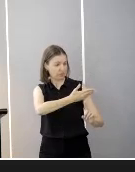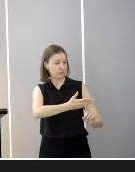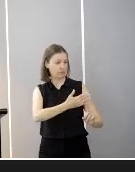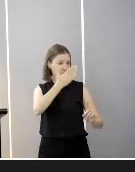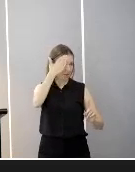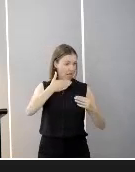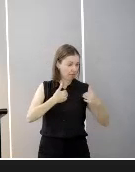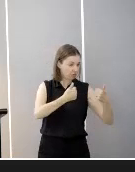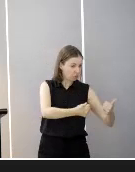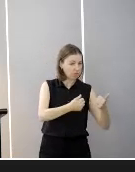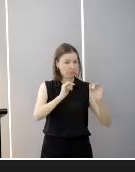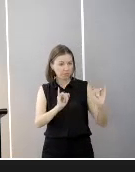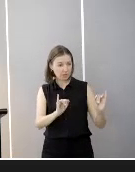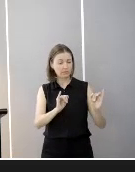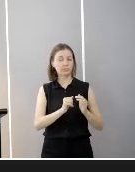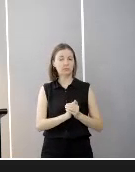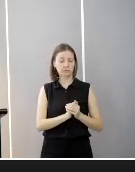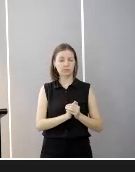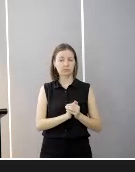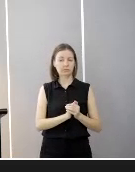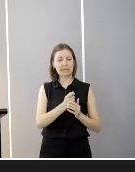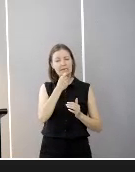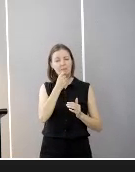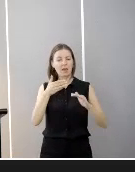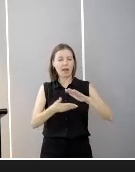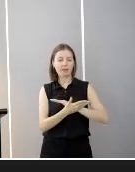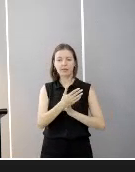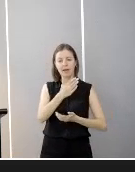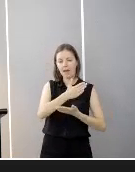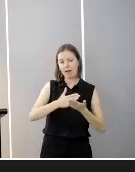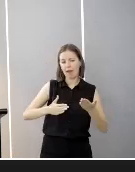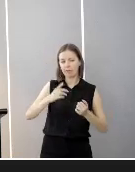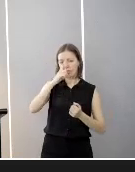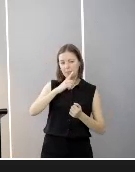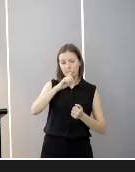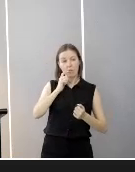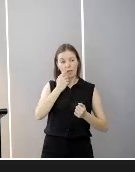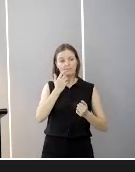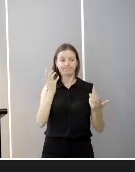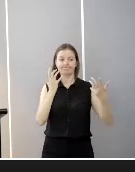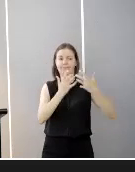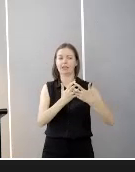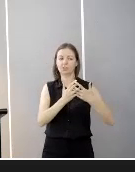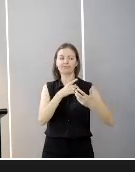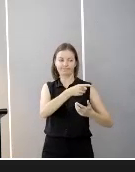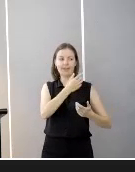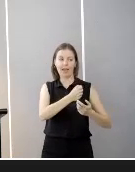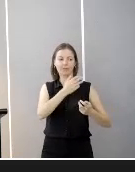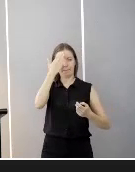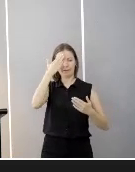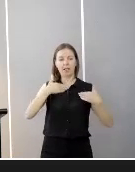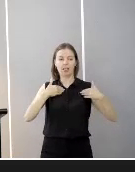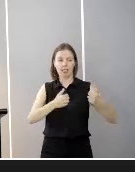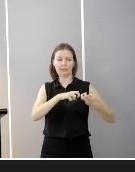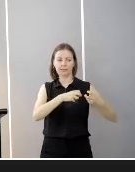And we see from these studies that a little less than half of people who are surveyed will meet criteria for a mental disorder. But then